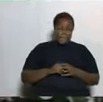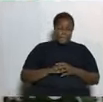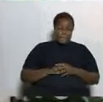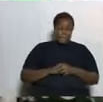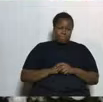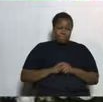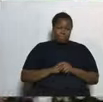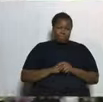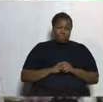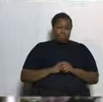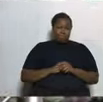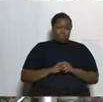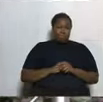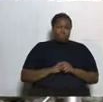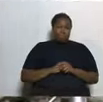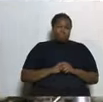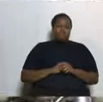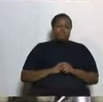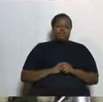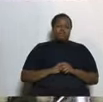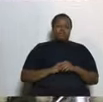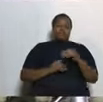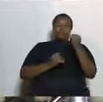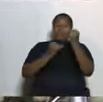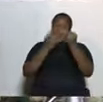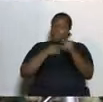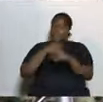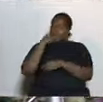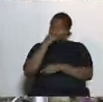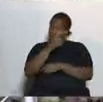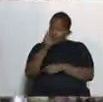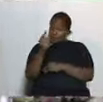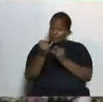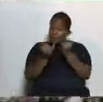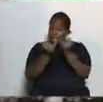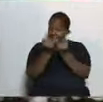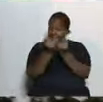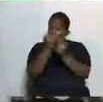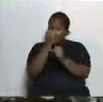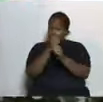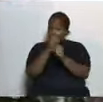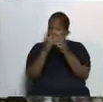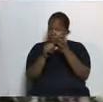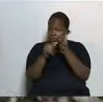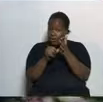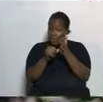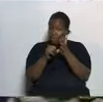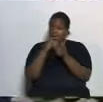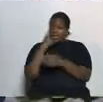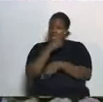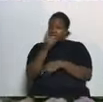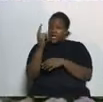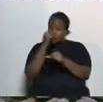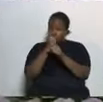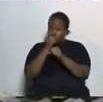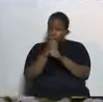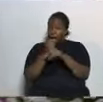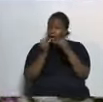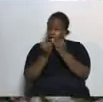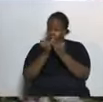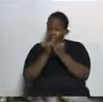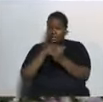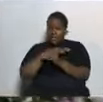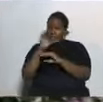Amen. Sabbath work problem, come. Inawezekana pia ni changamoto ya sabato, kufanya kazi na sabato,